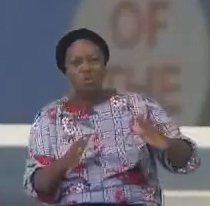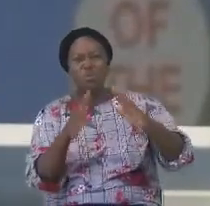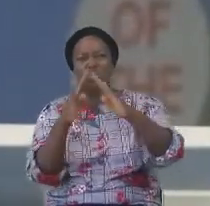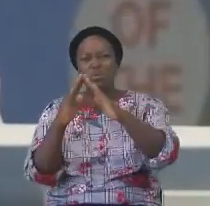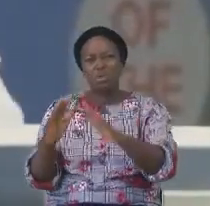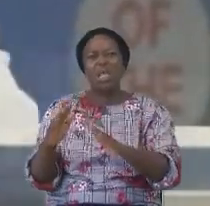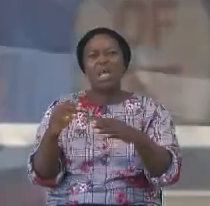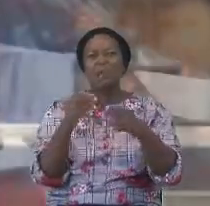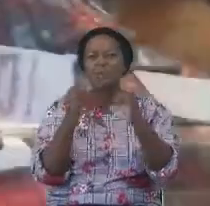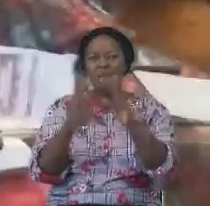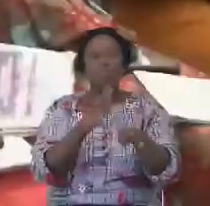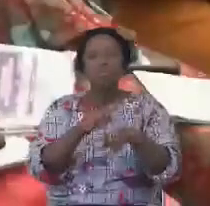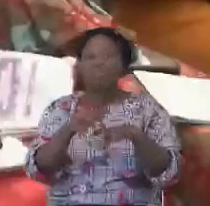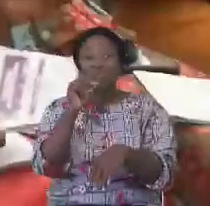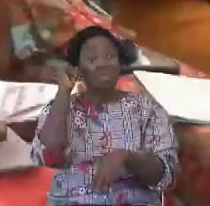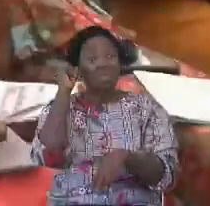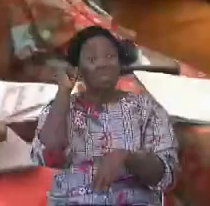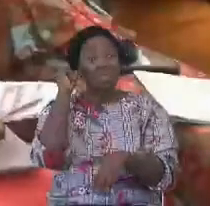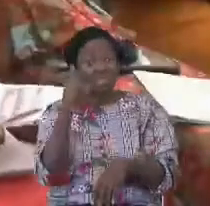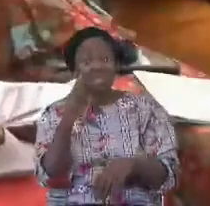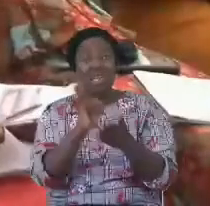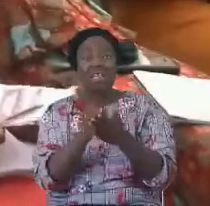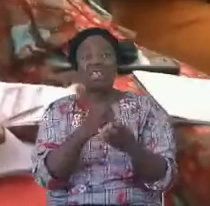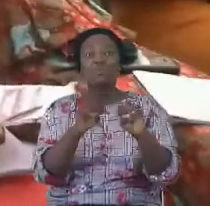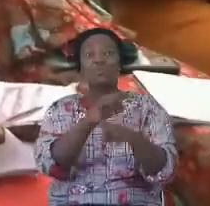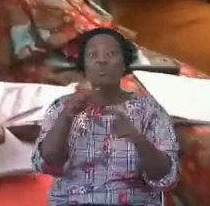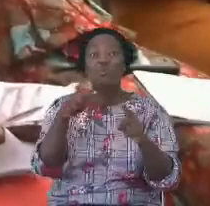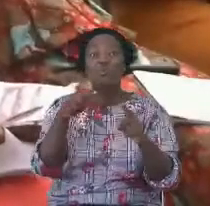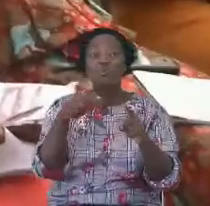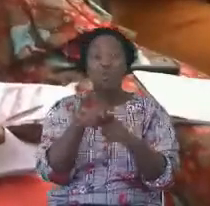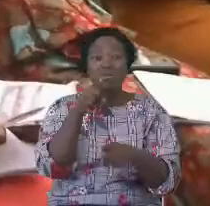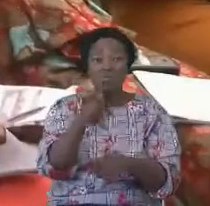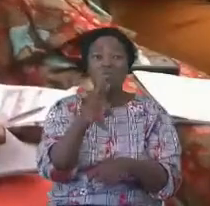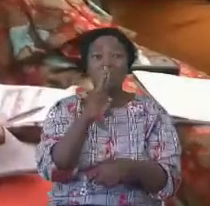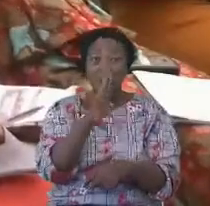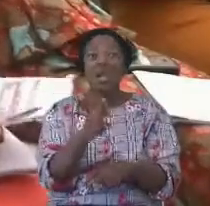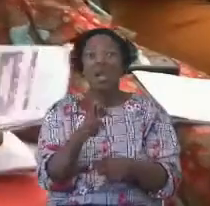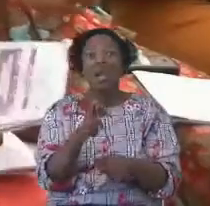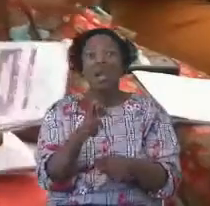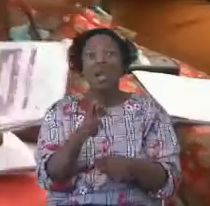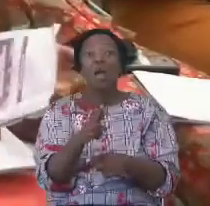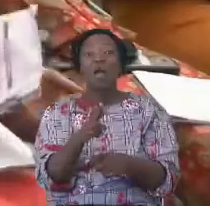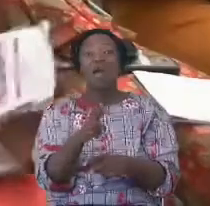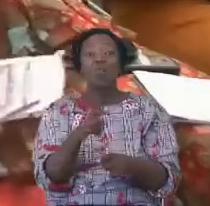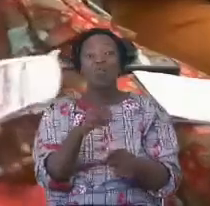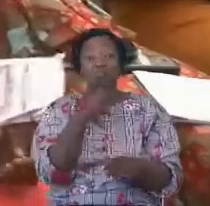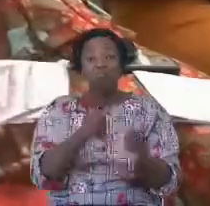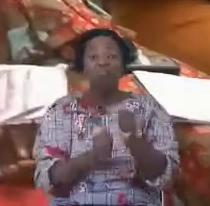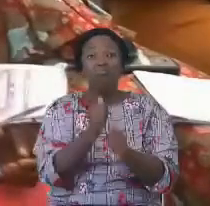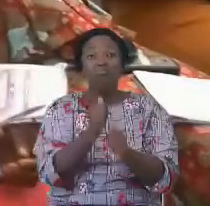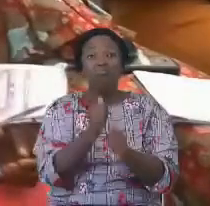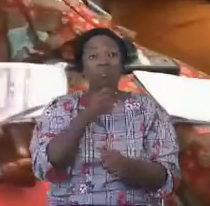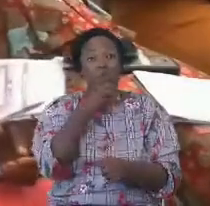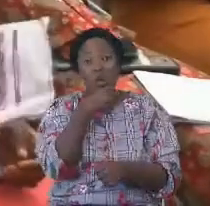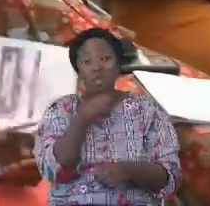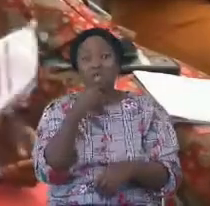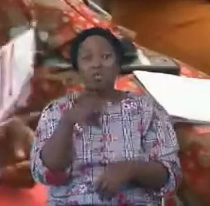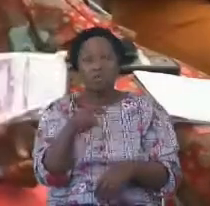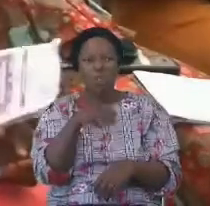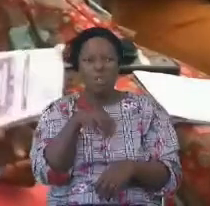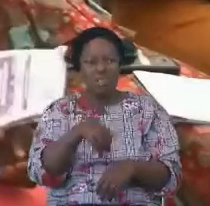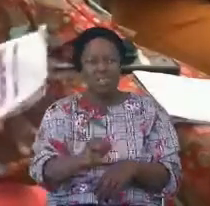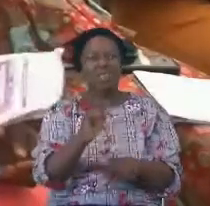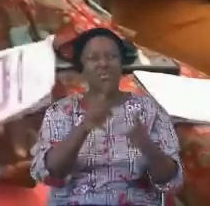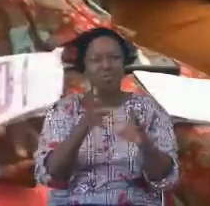she without decent accommodation? Many people do not understand that even when you